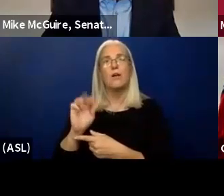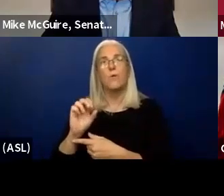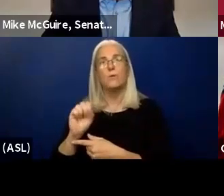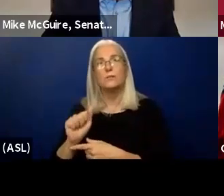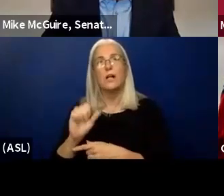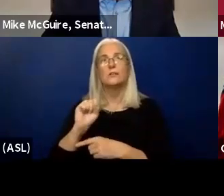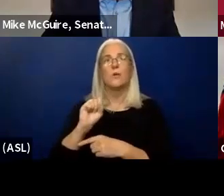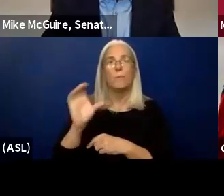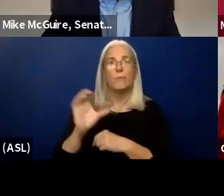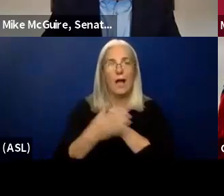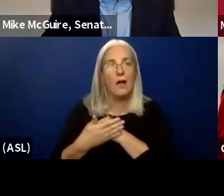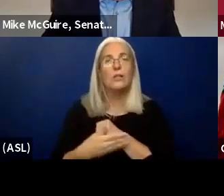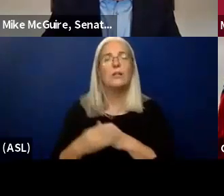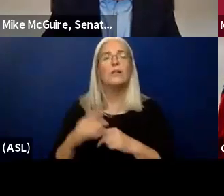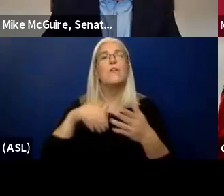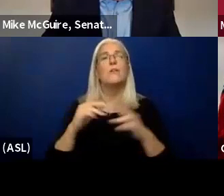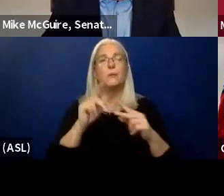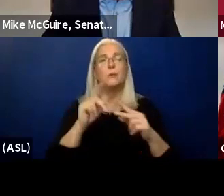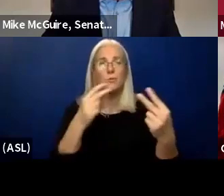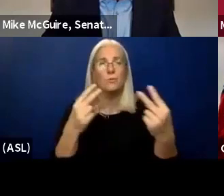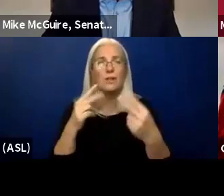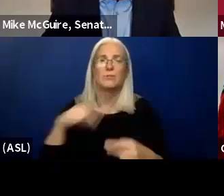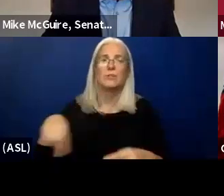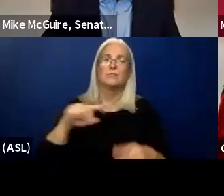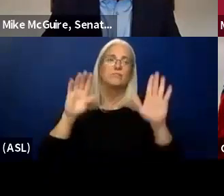and I just want to say thank you for all the support that we've seen